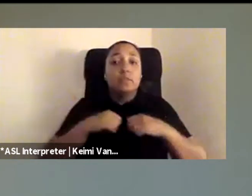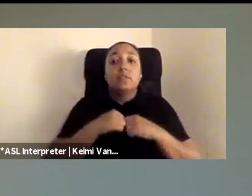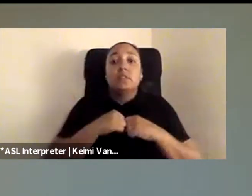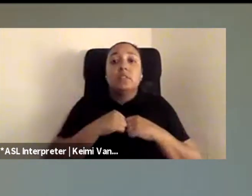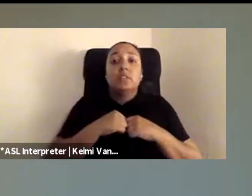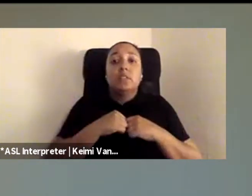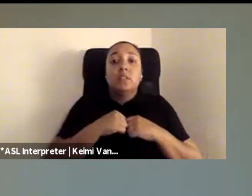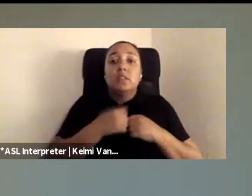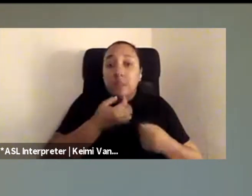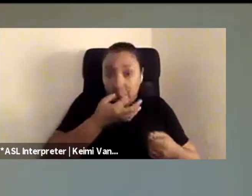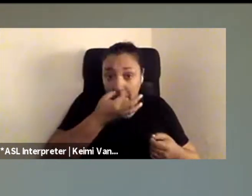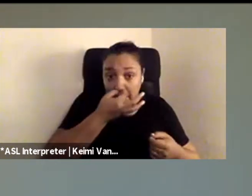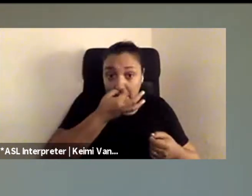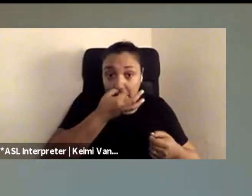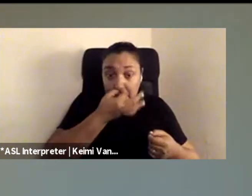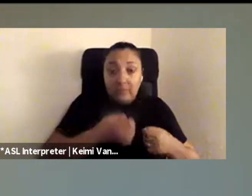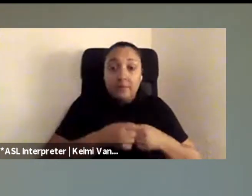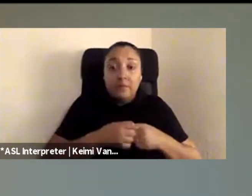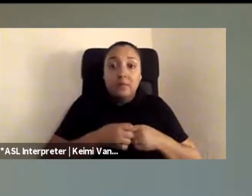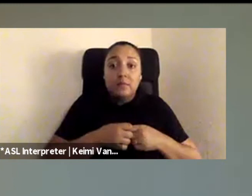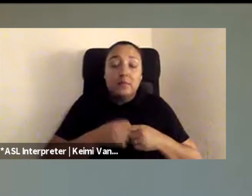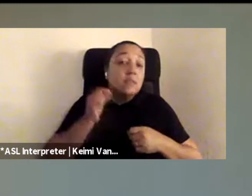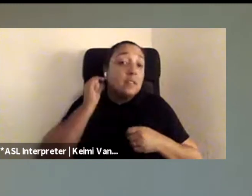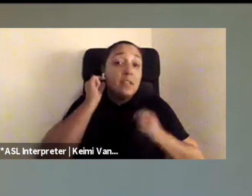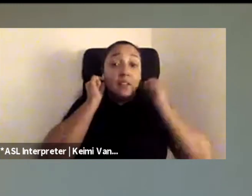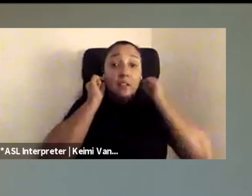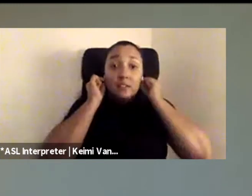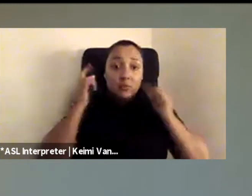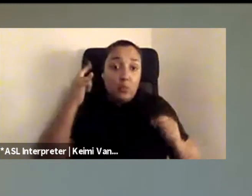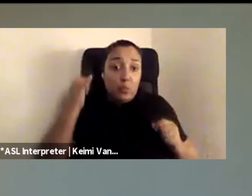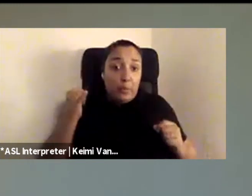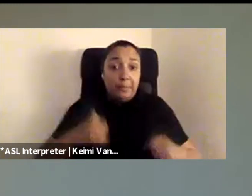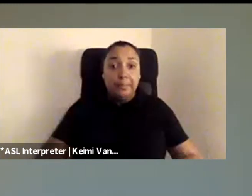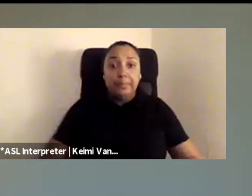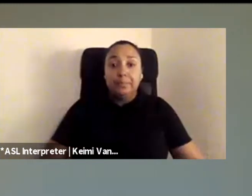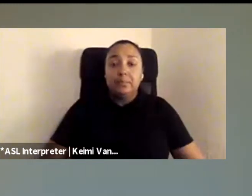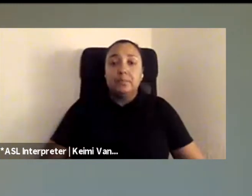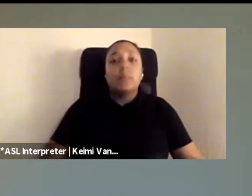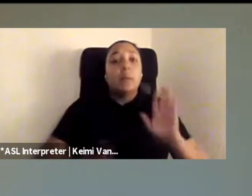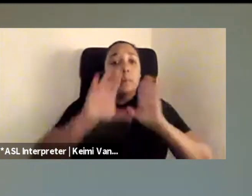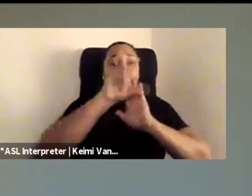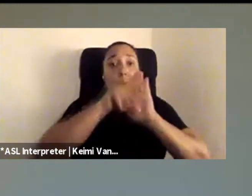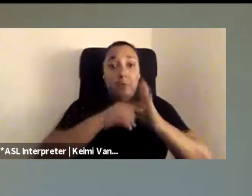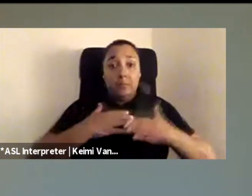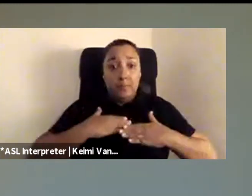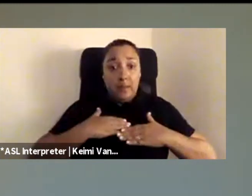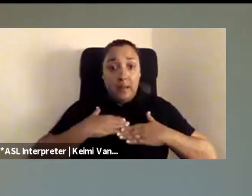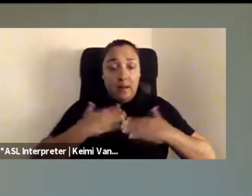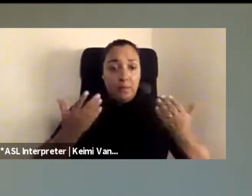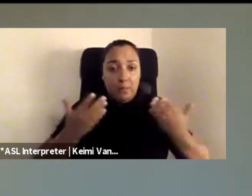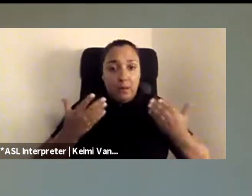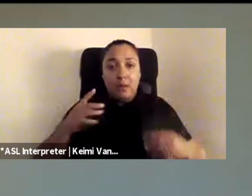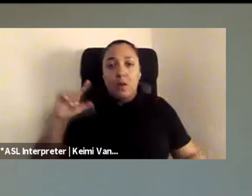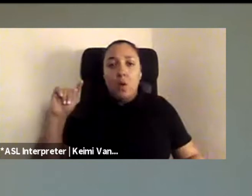pierced. And I have gold earrings on both of my ears. The background is a taupe